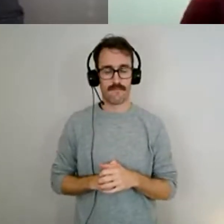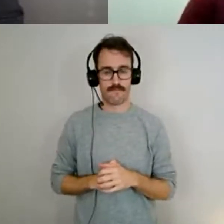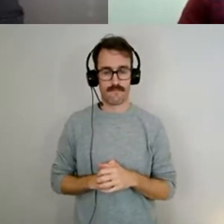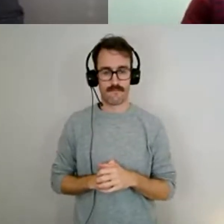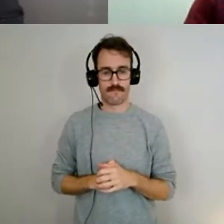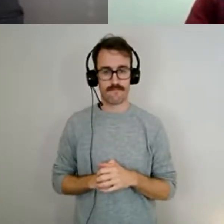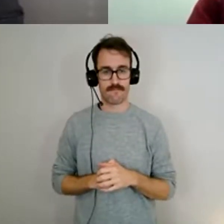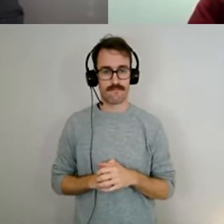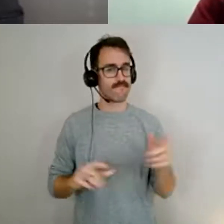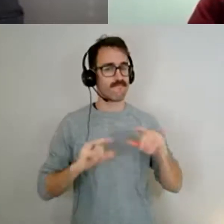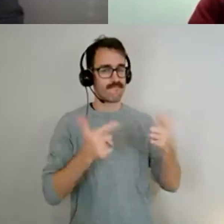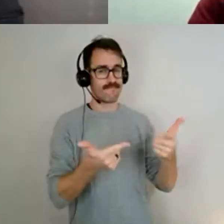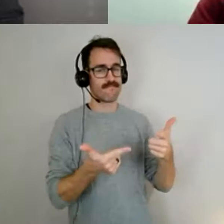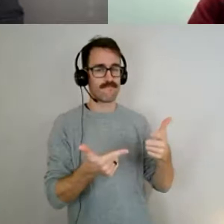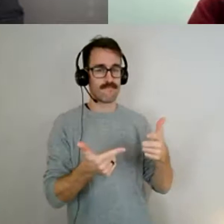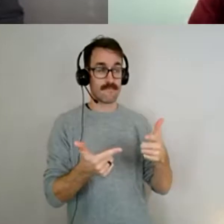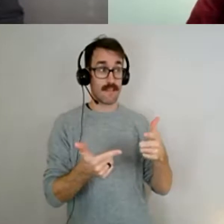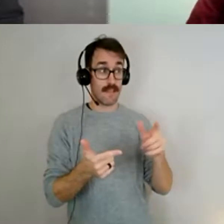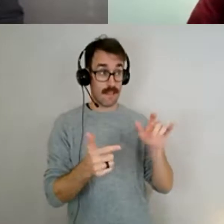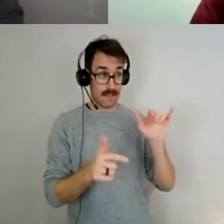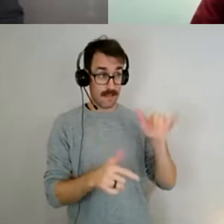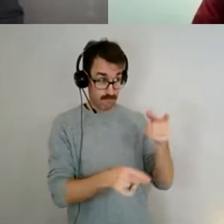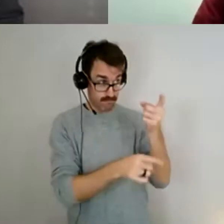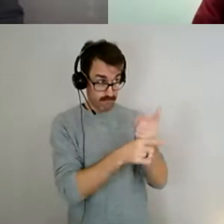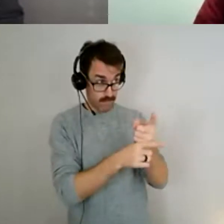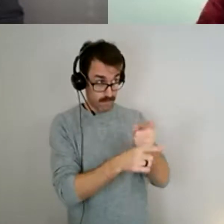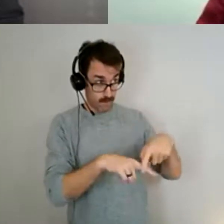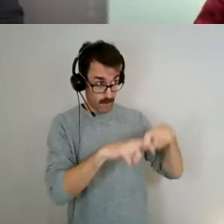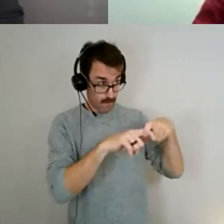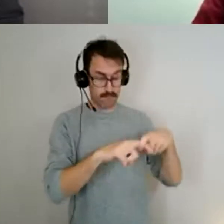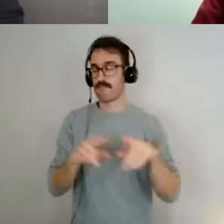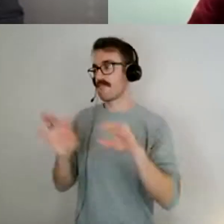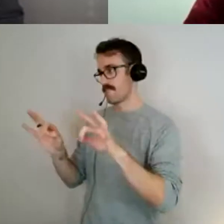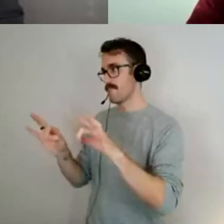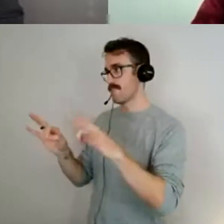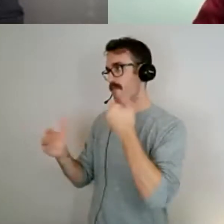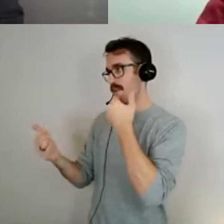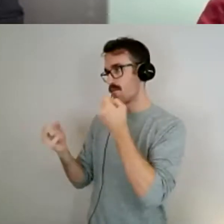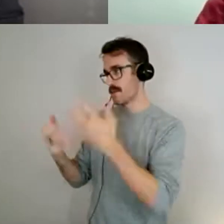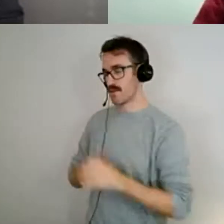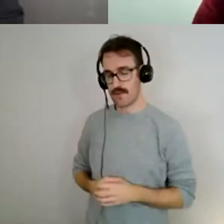Dr. Tazkarji, I trust that's where I'm supposed to stop it. Yes, that's correct. Thank you so much.